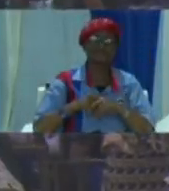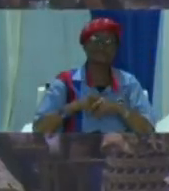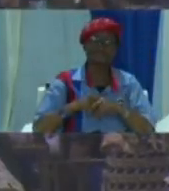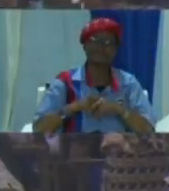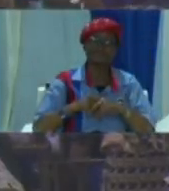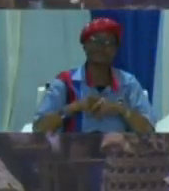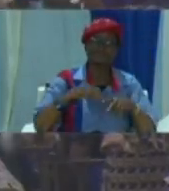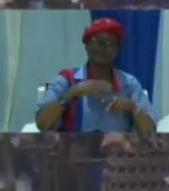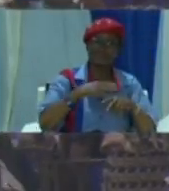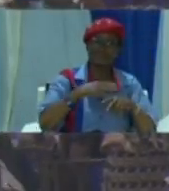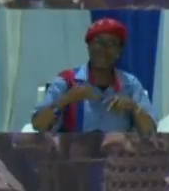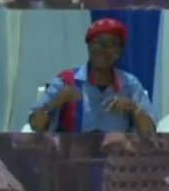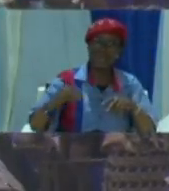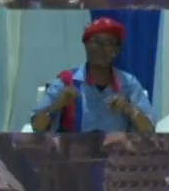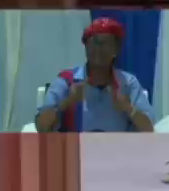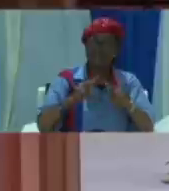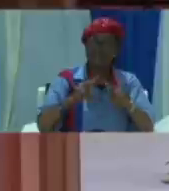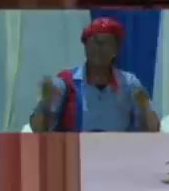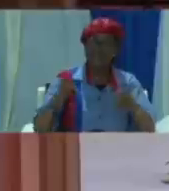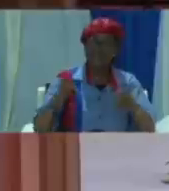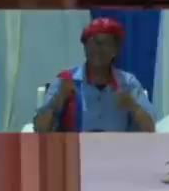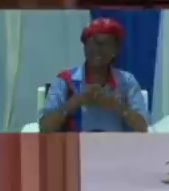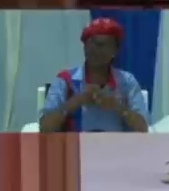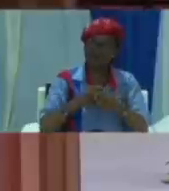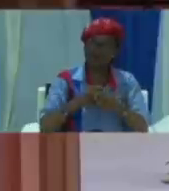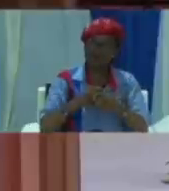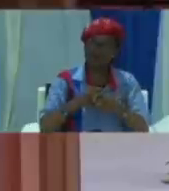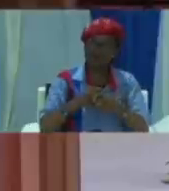And very soon. Like.